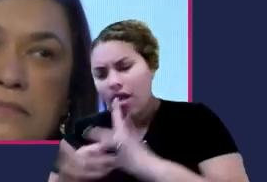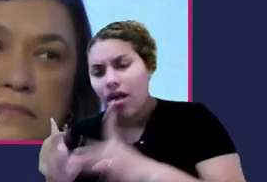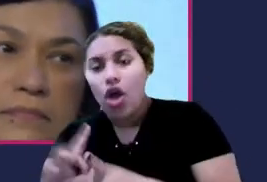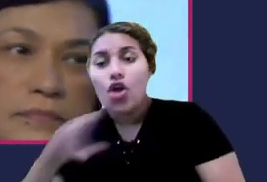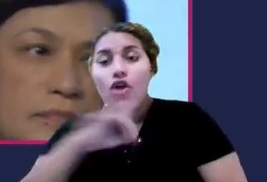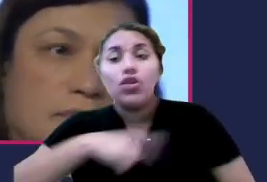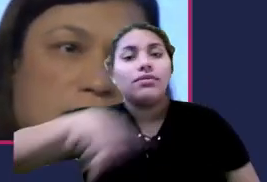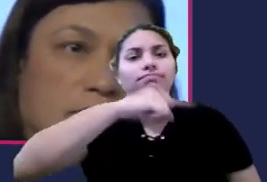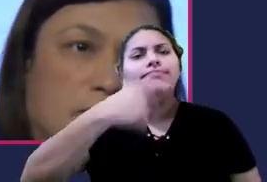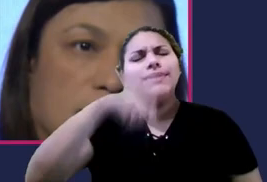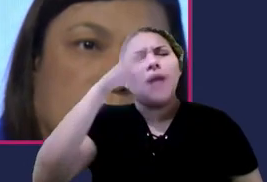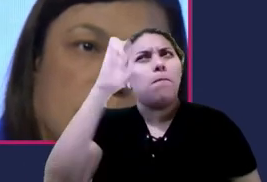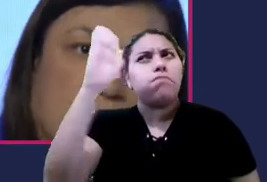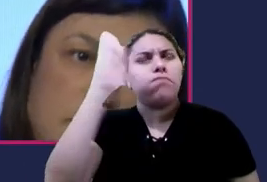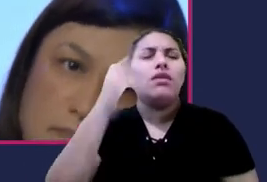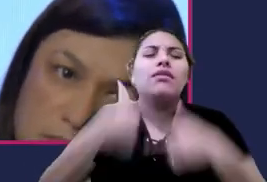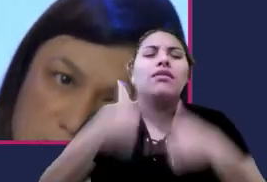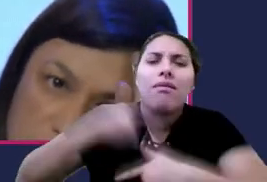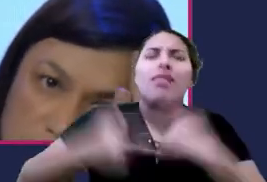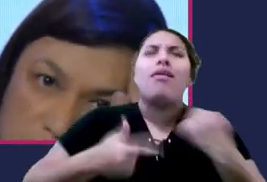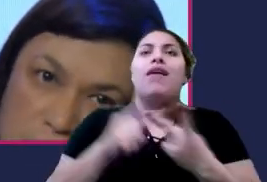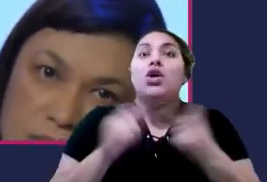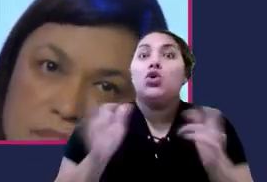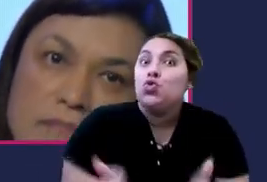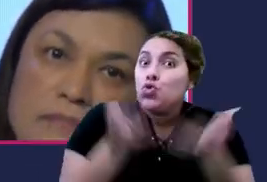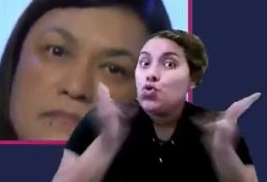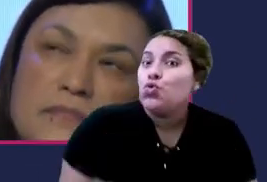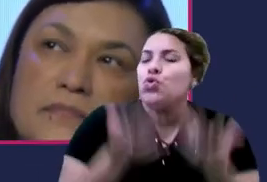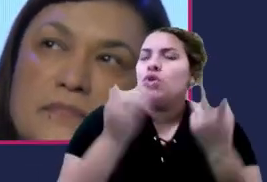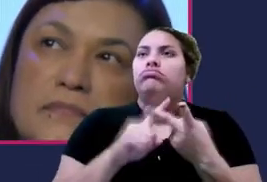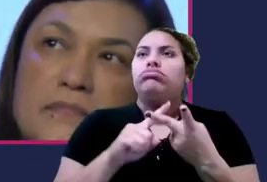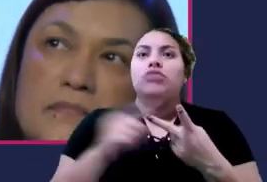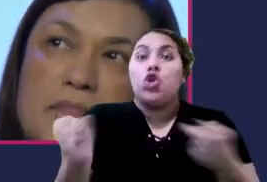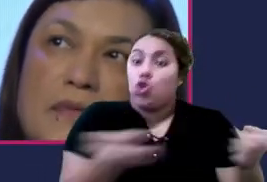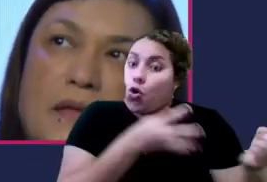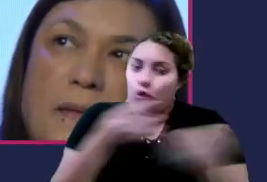period in life for early diagnosis.